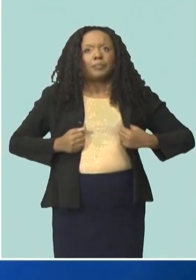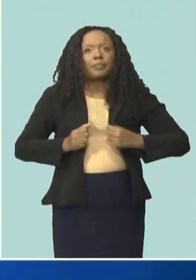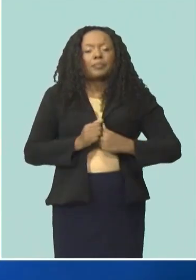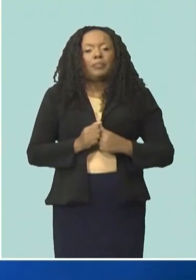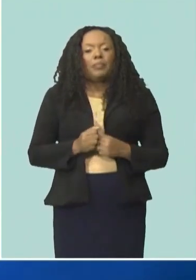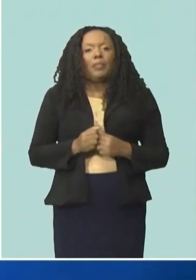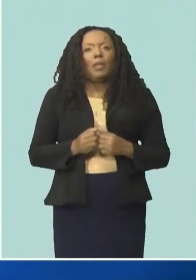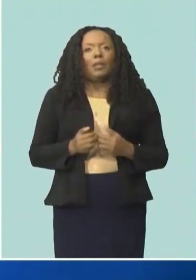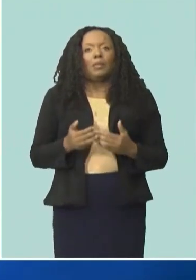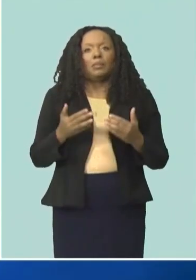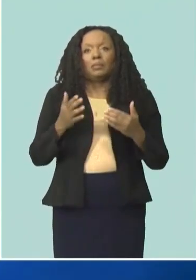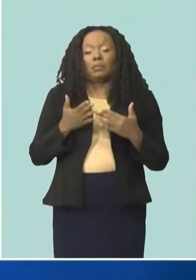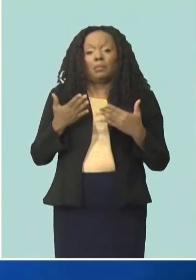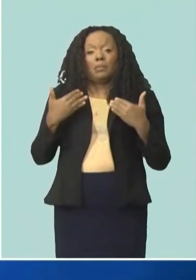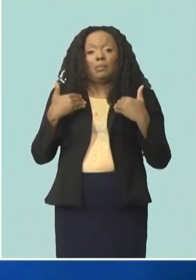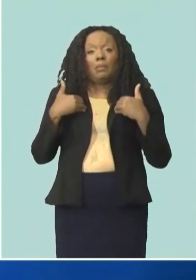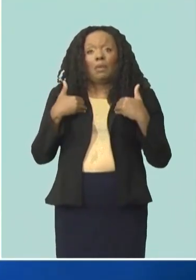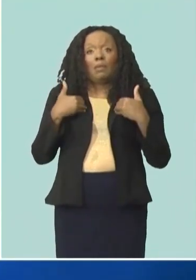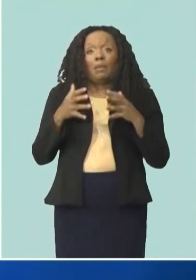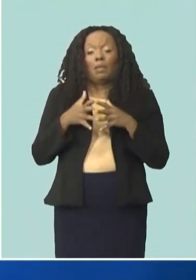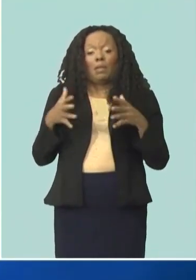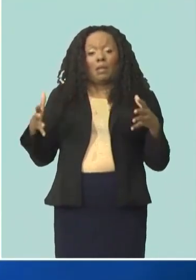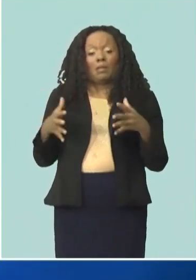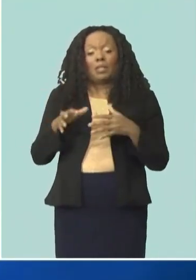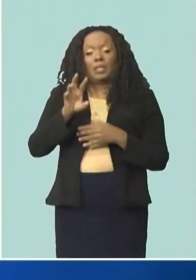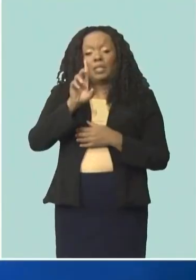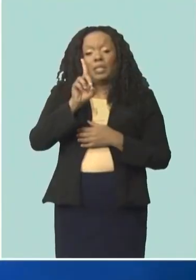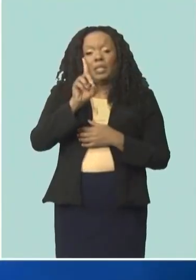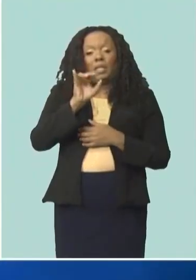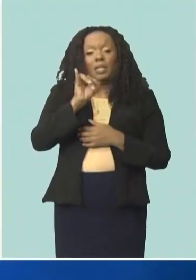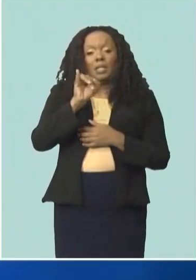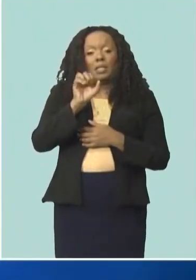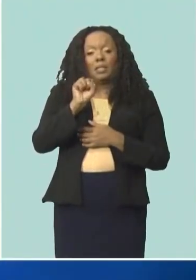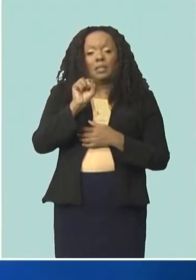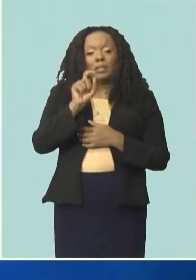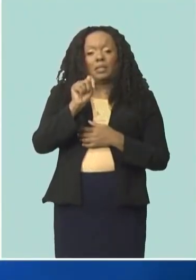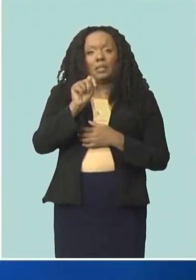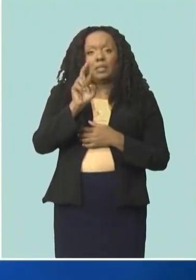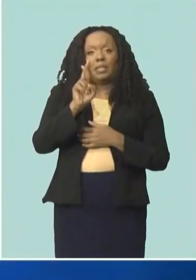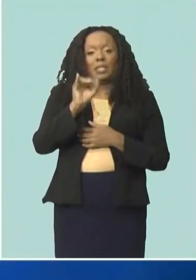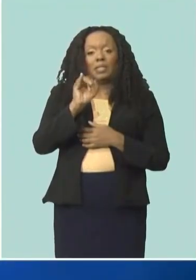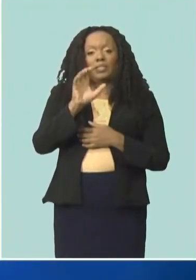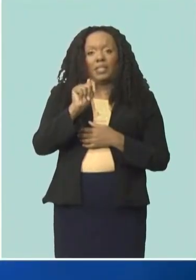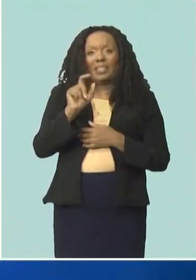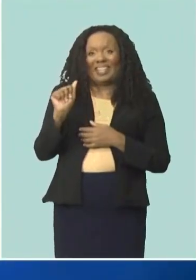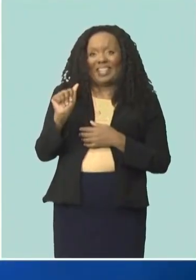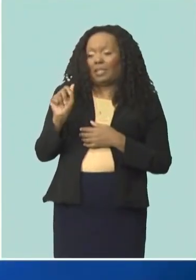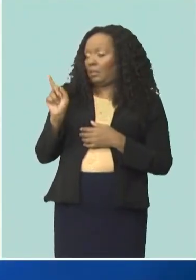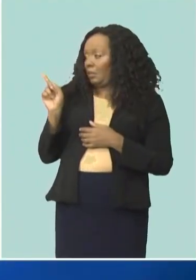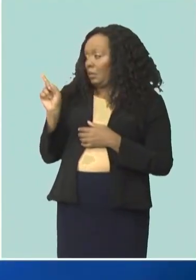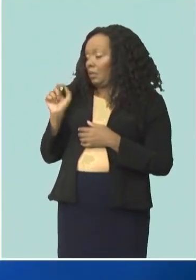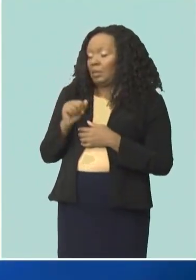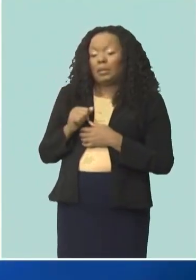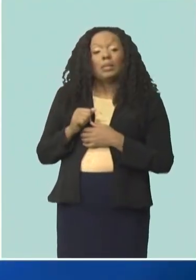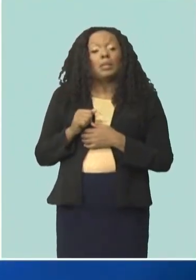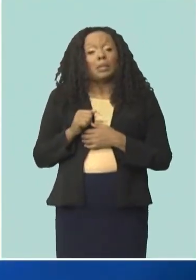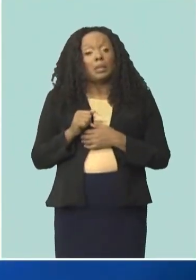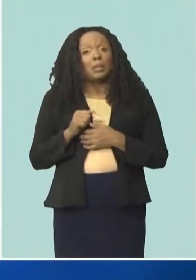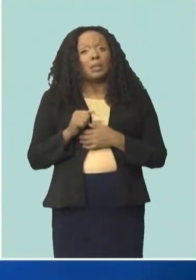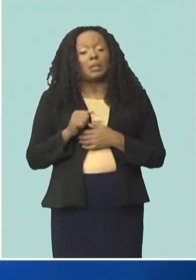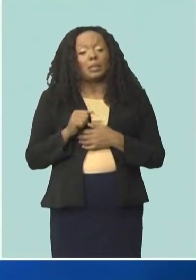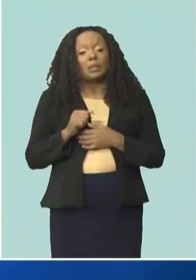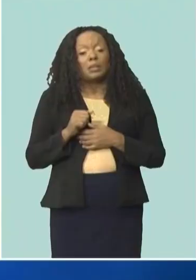District Compound Traffic Office to be displayed so you guys can see it. We've also